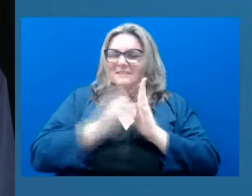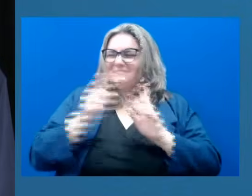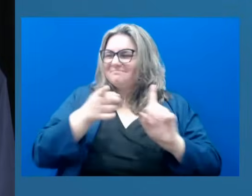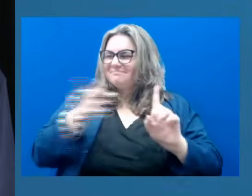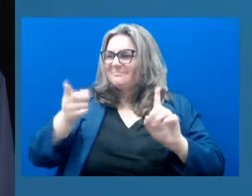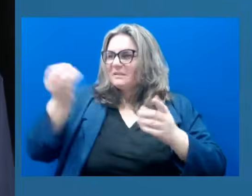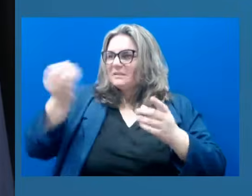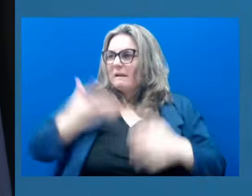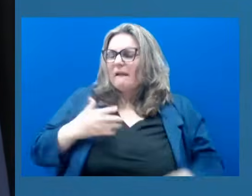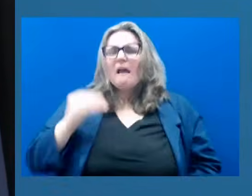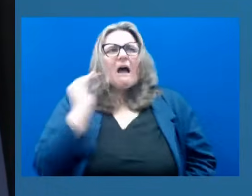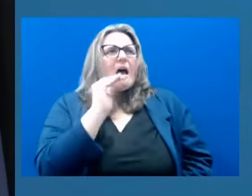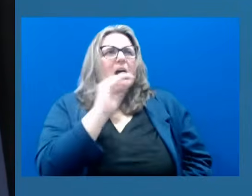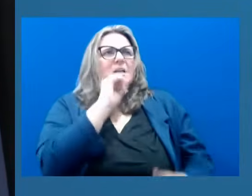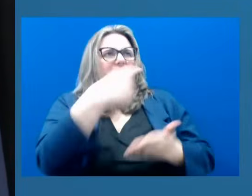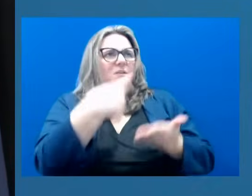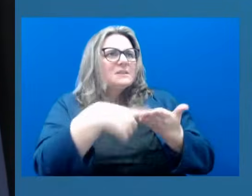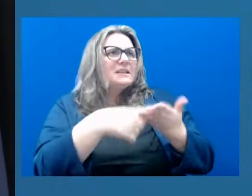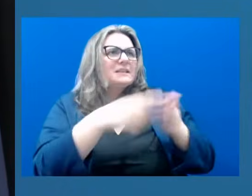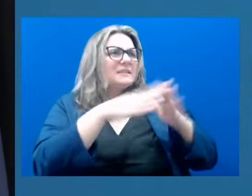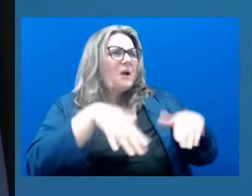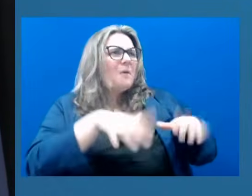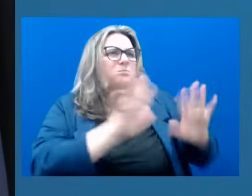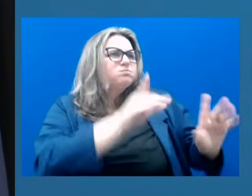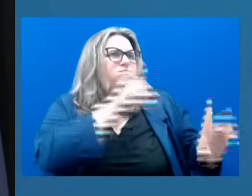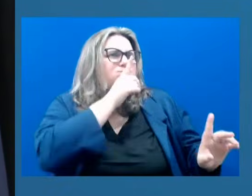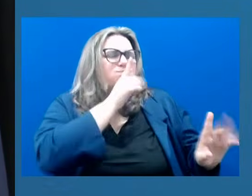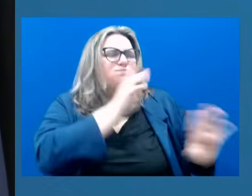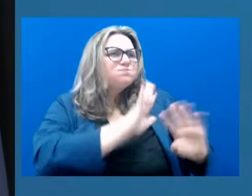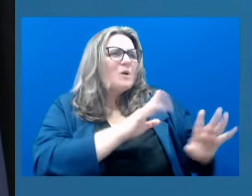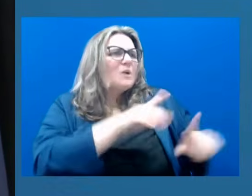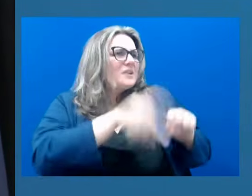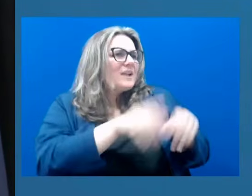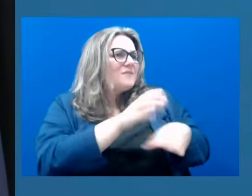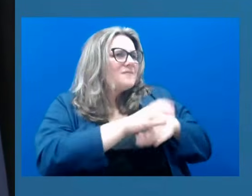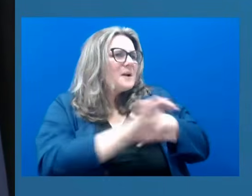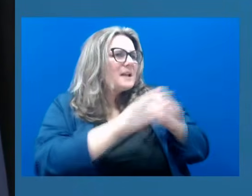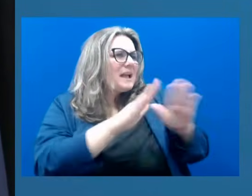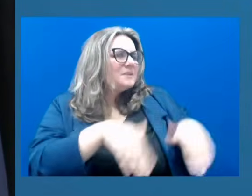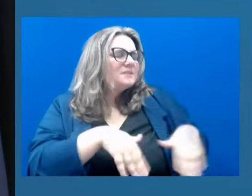don't want it, they don't want it, you can't make them do it. Okay, we're going to